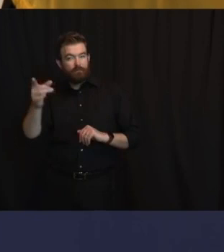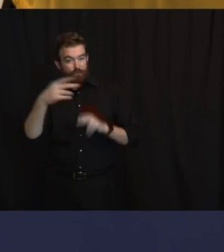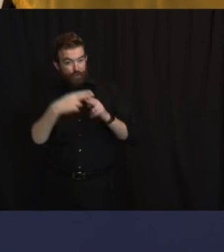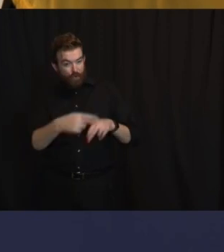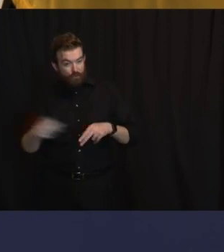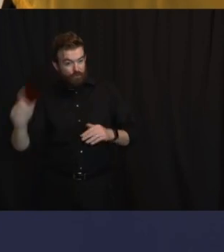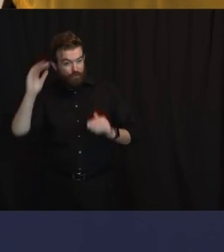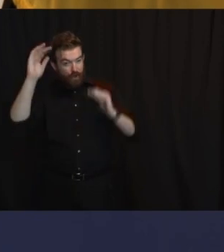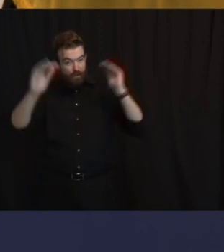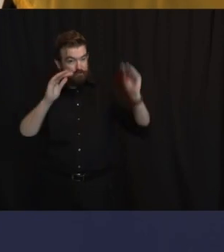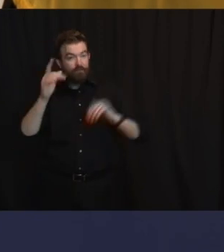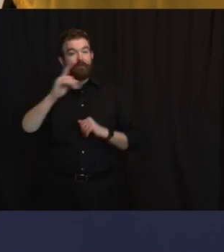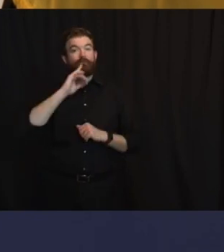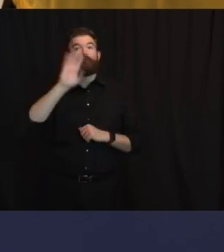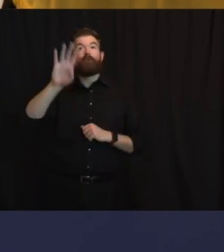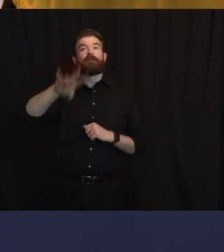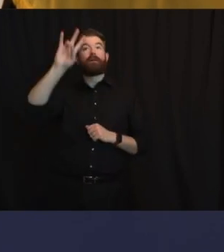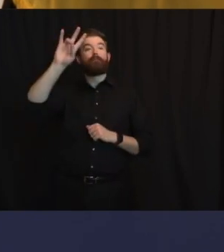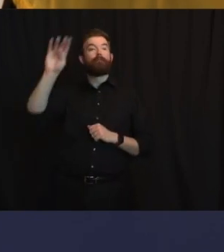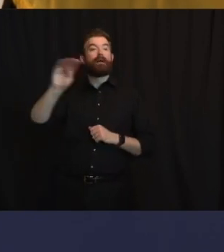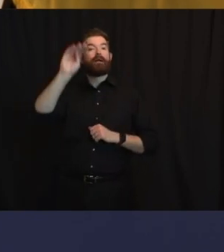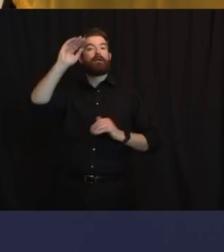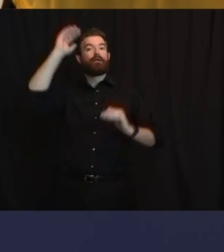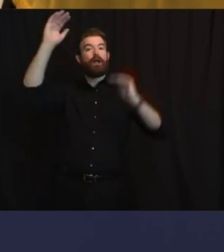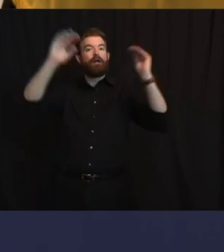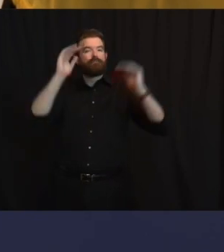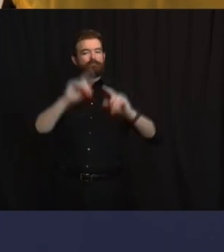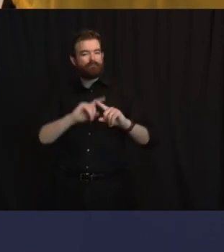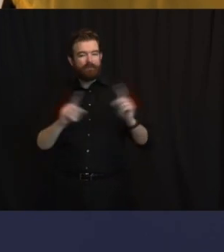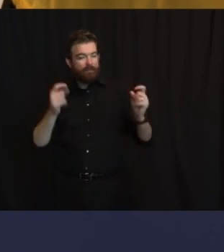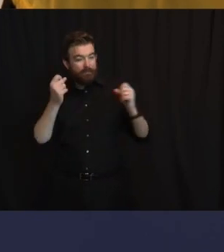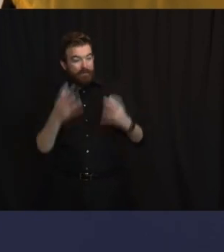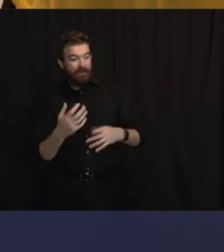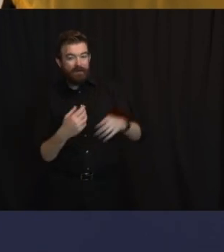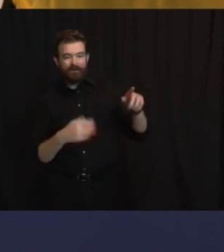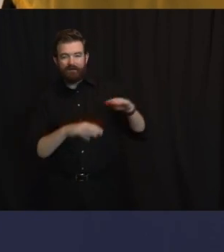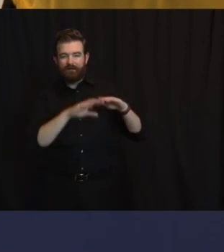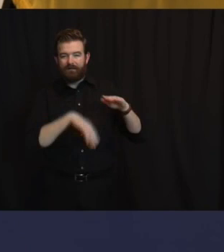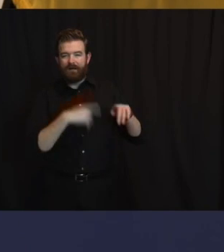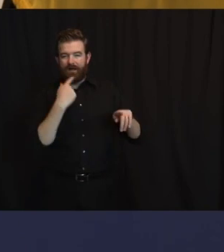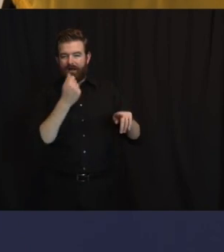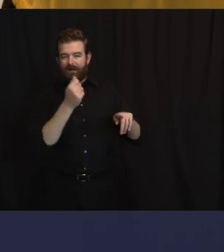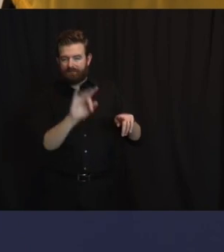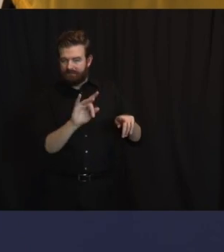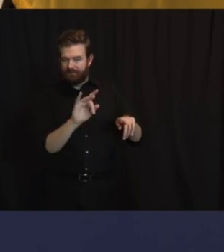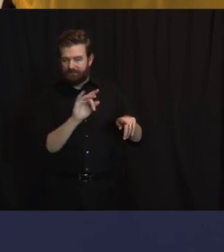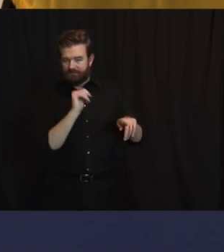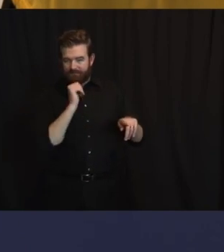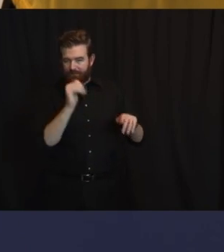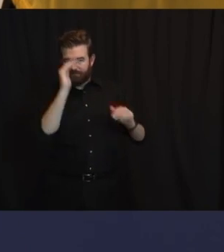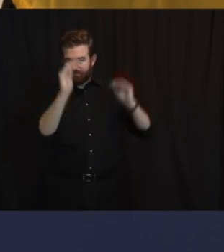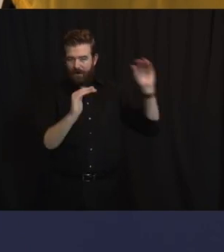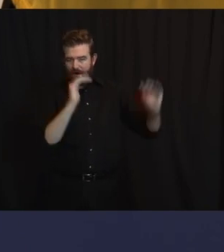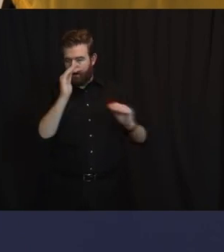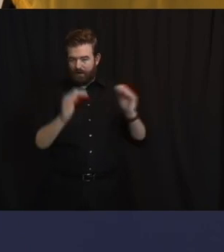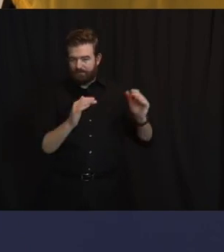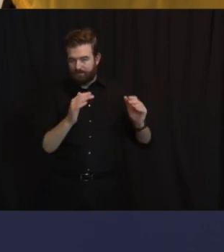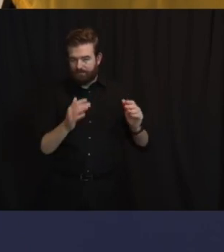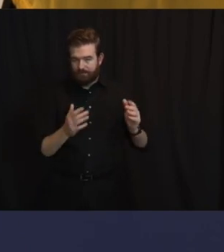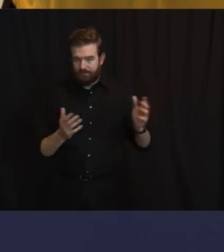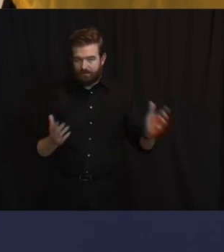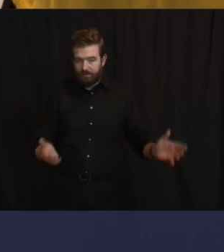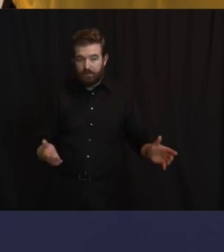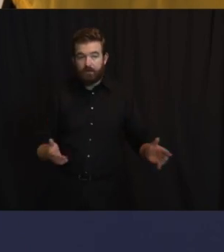Similar story with the 98,000 out-of-state residents who have gotten vaccines in New Jersey. Should the vaccine progress report